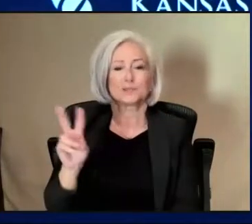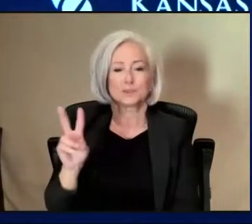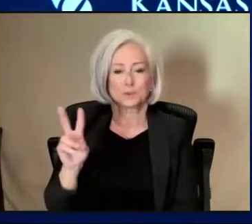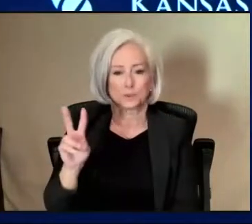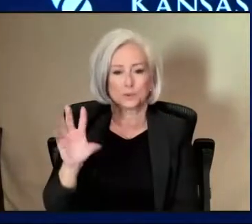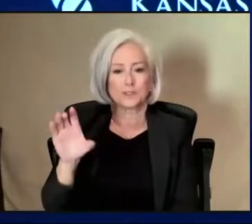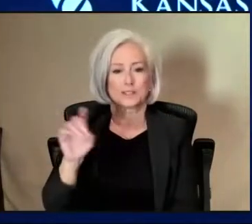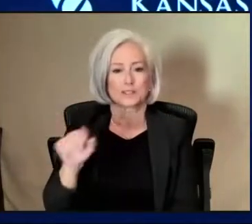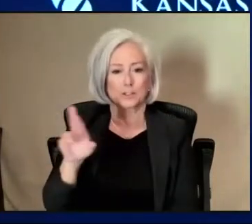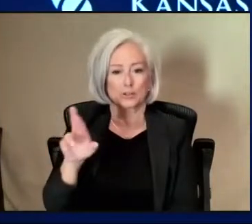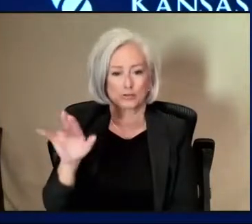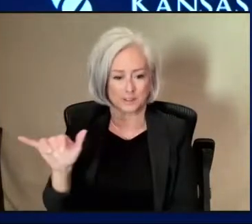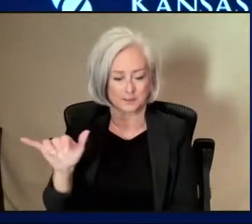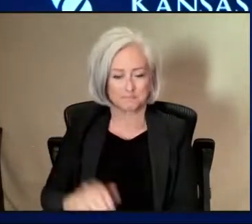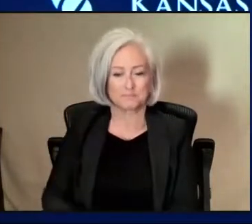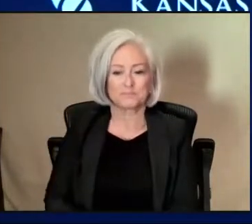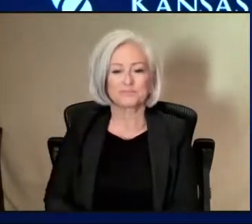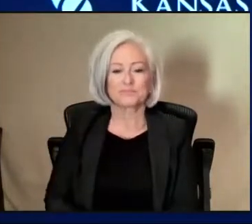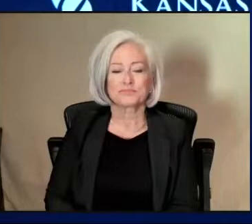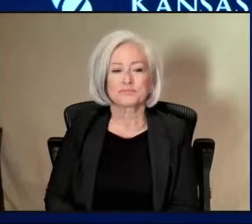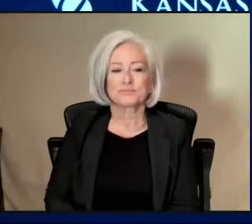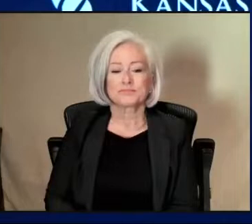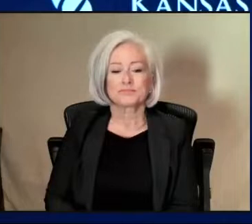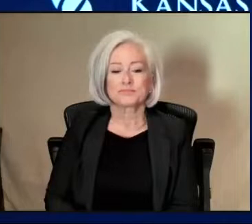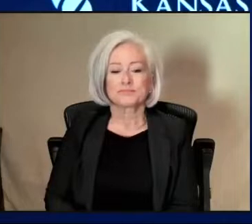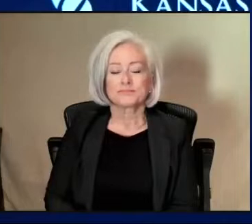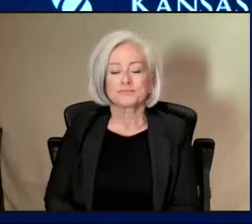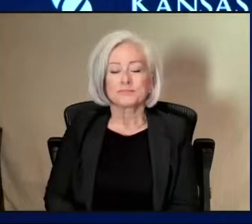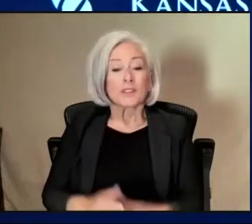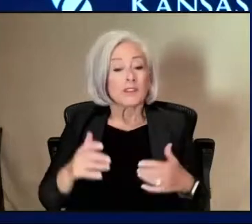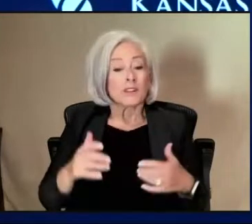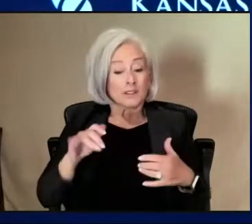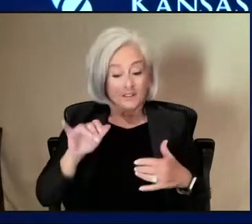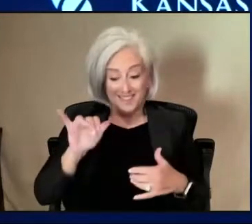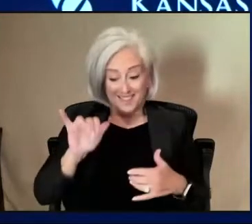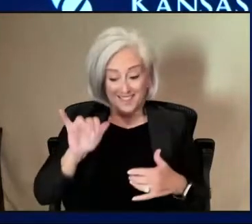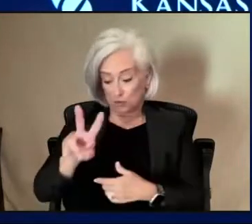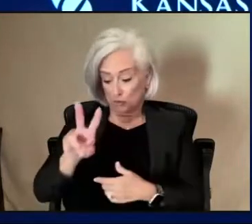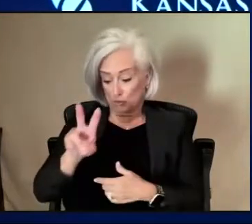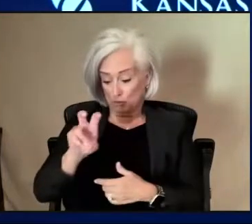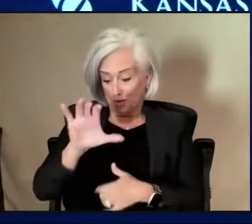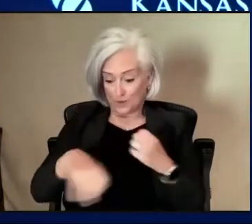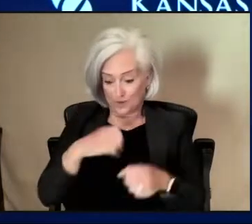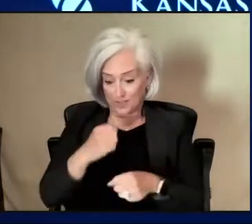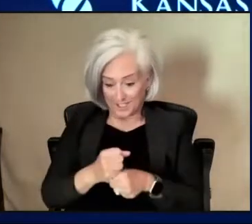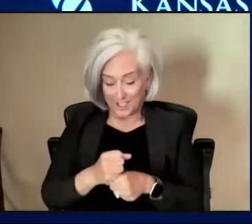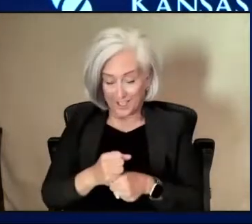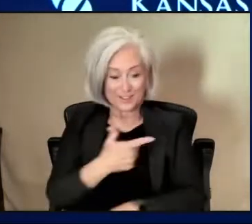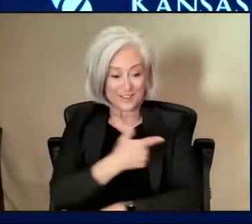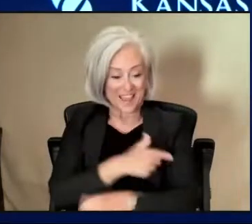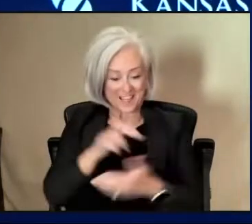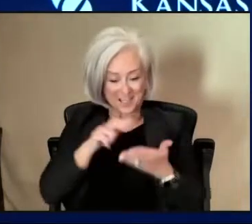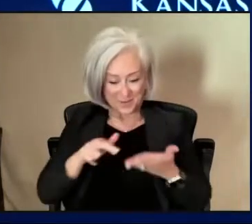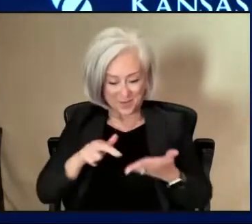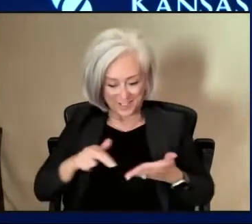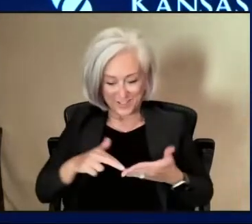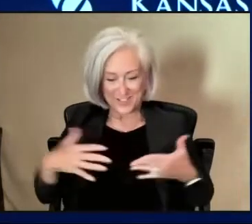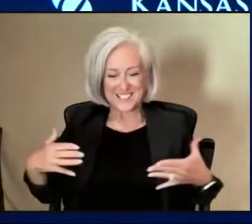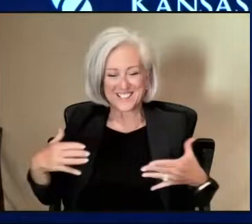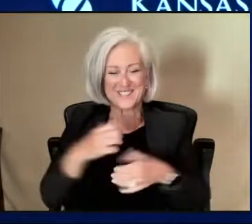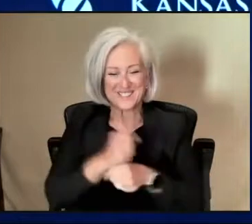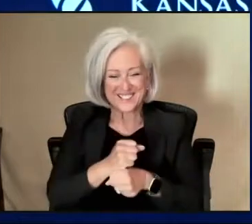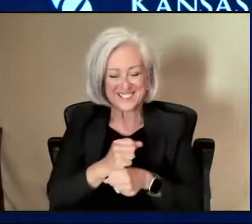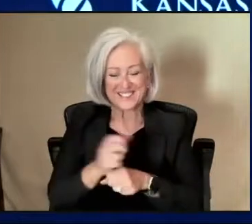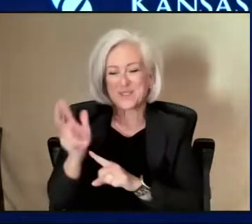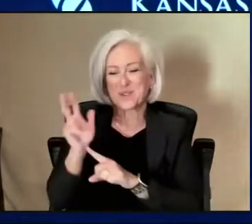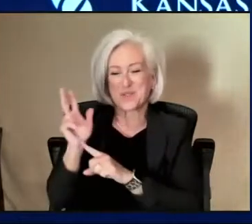our discussion today. We've condensed those 200 years of vaccine research into 3 minutes for you. How many